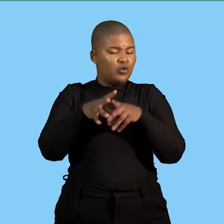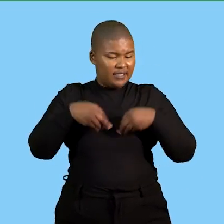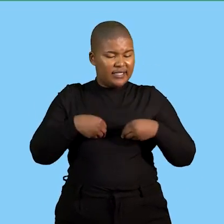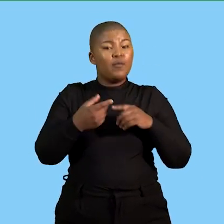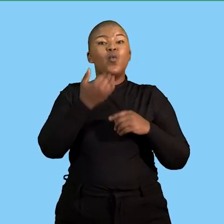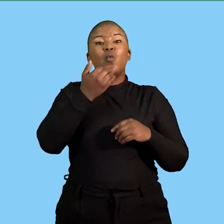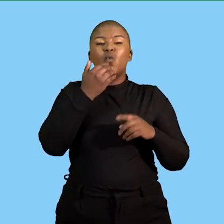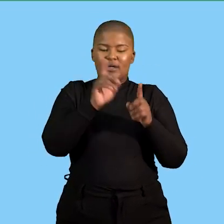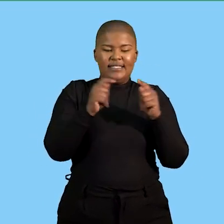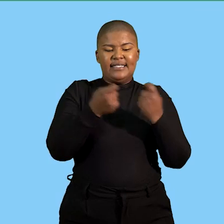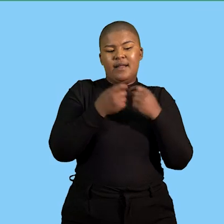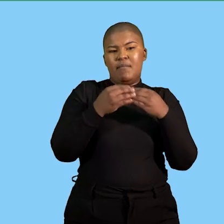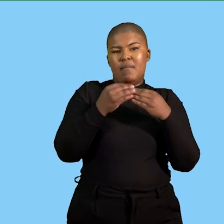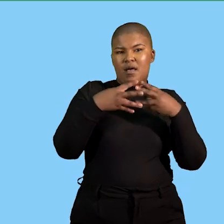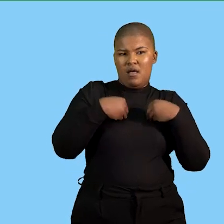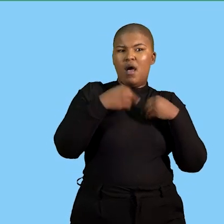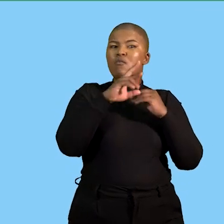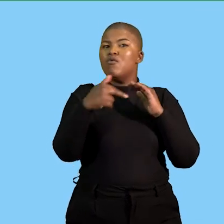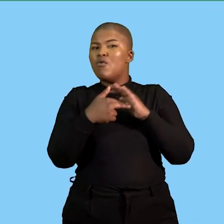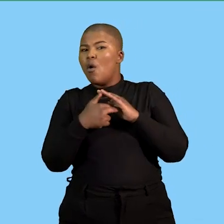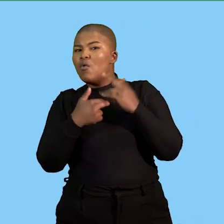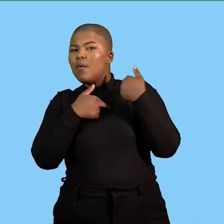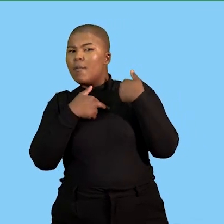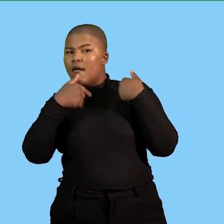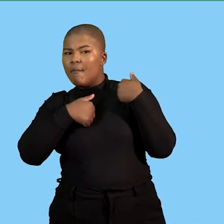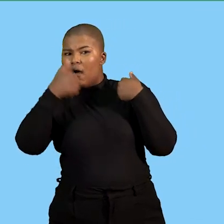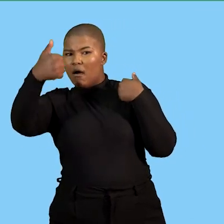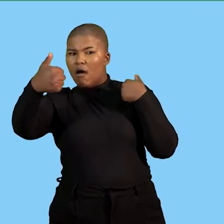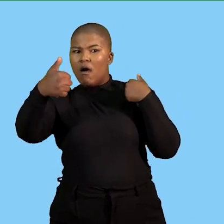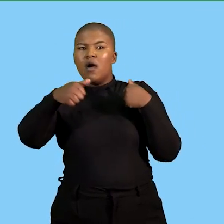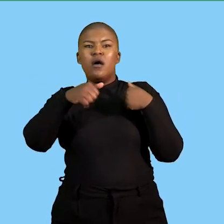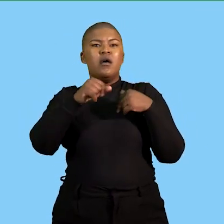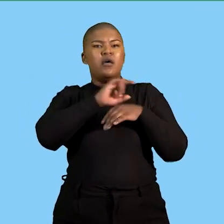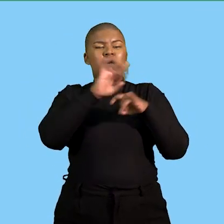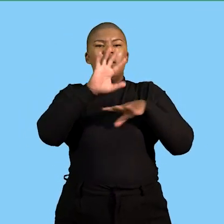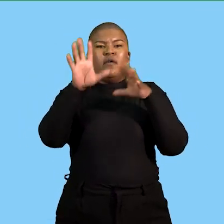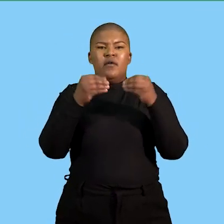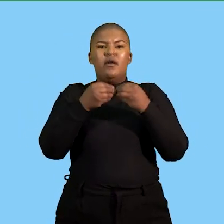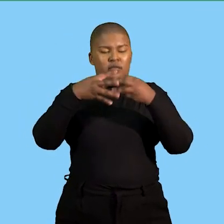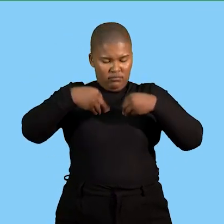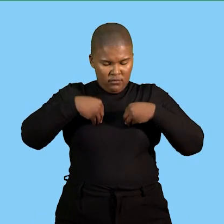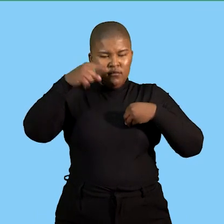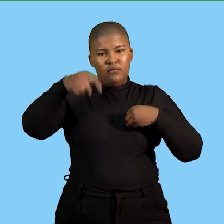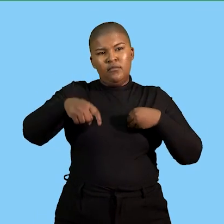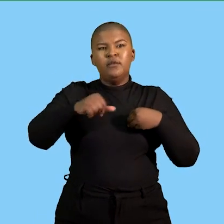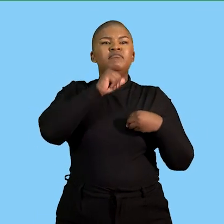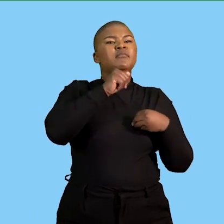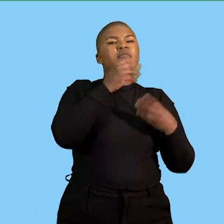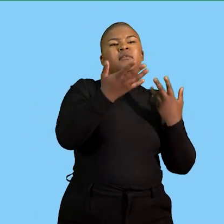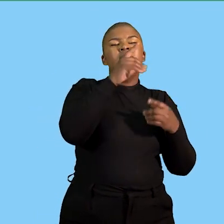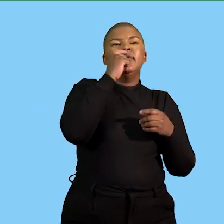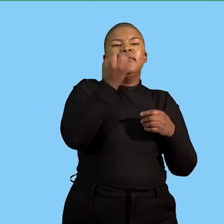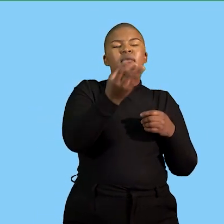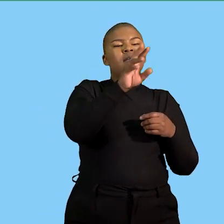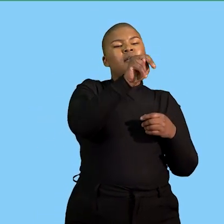by team members on this stage. So it becomes now the norming, the settling, or the reconciliation after